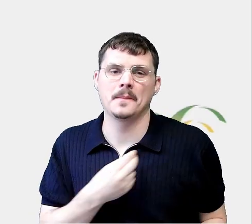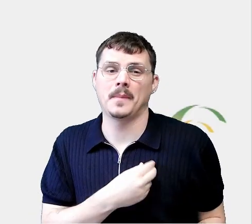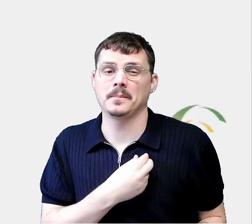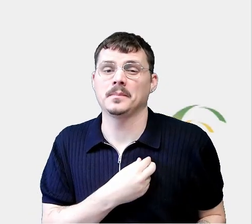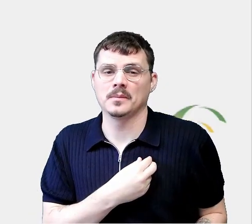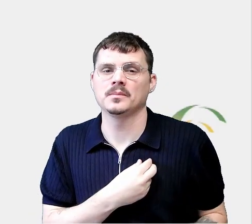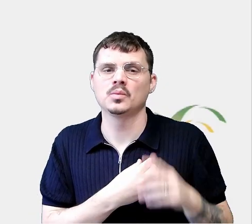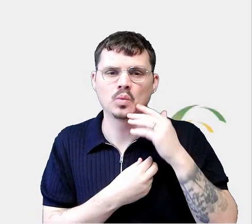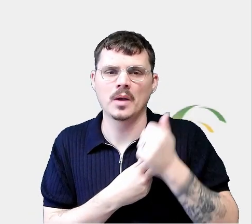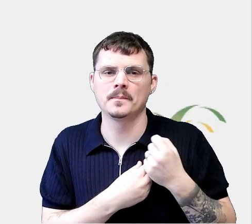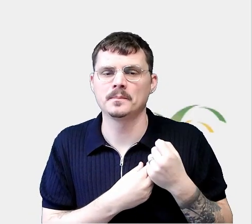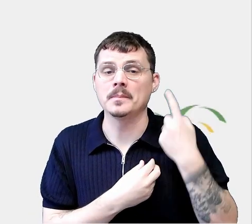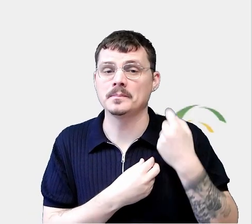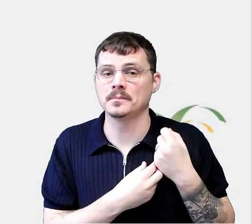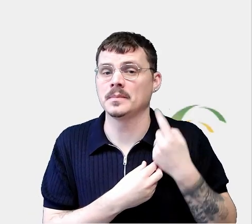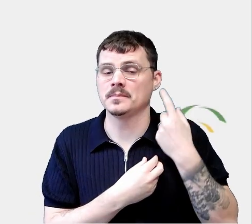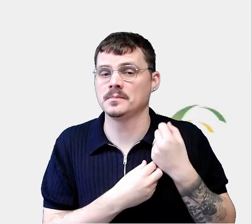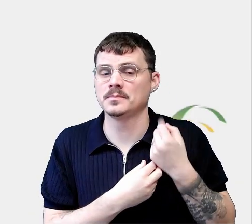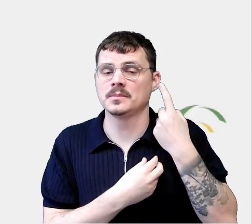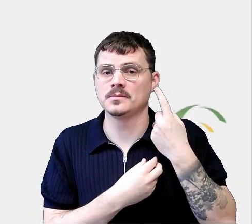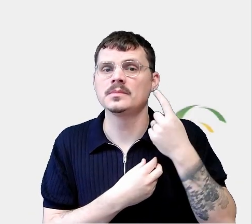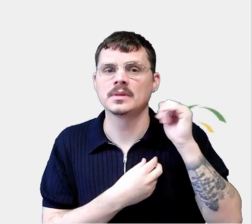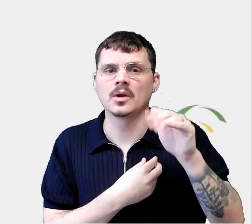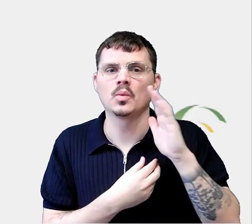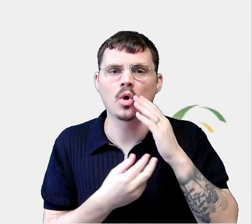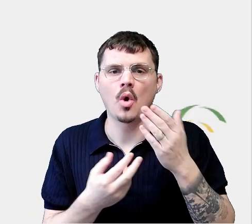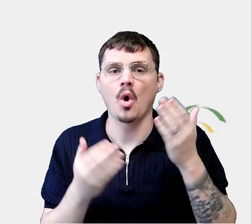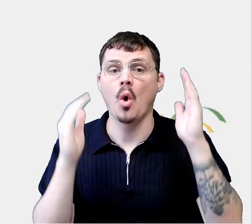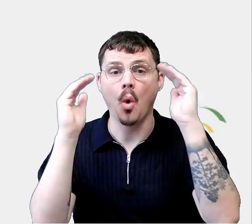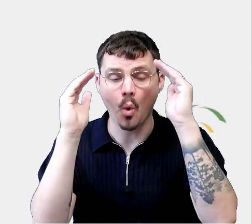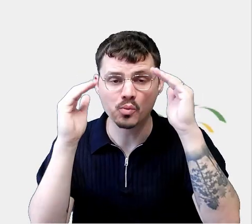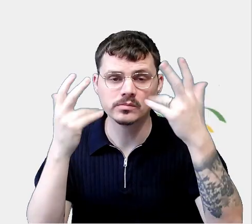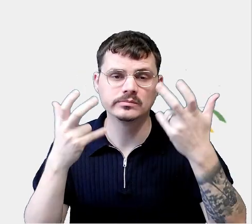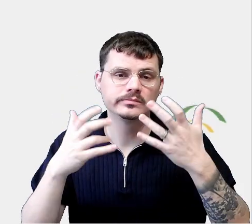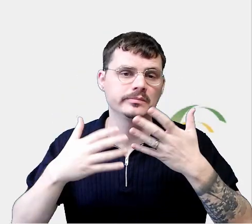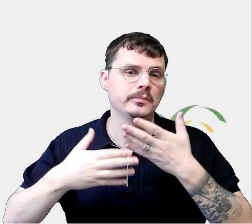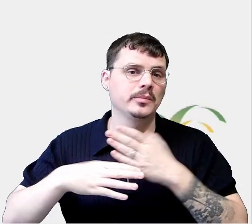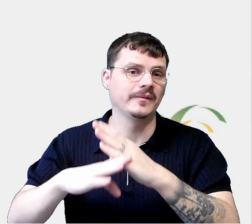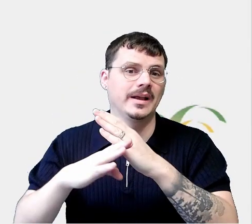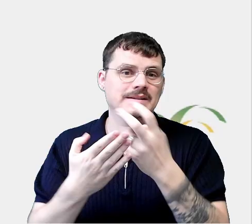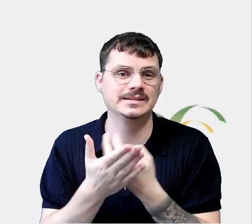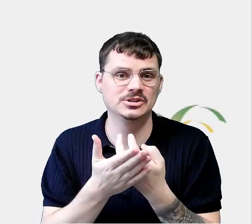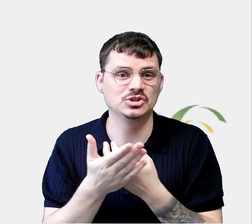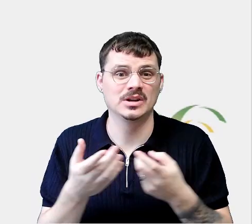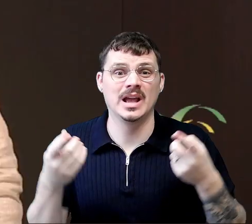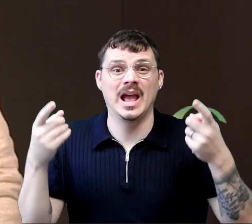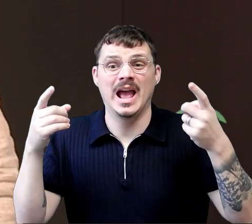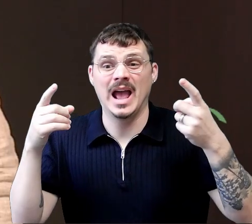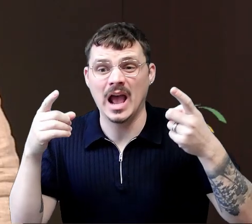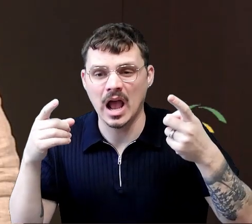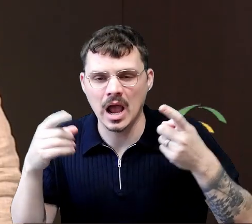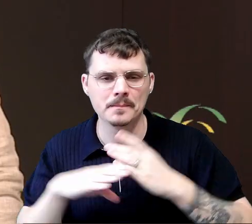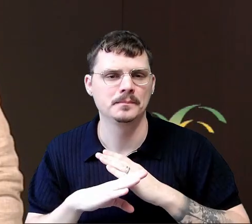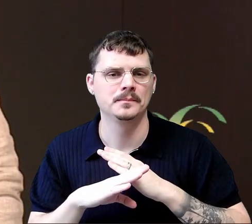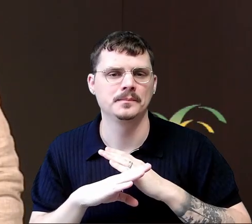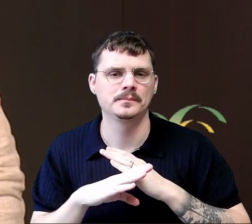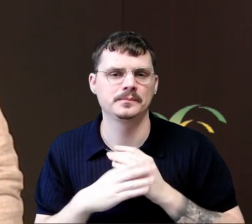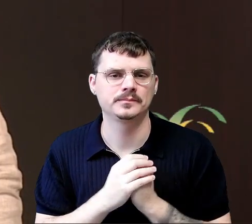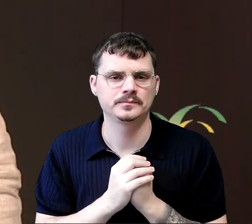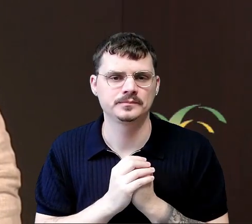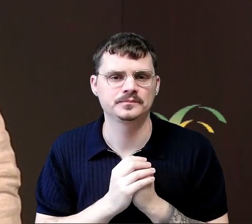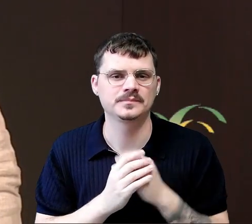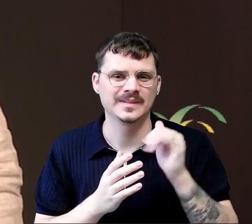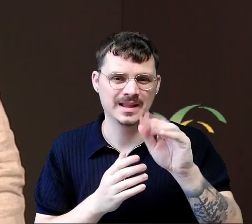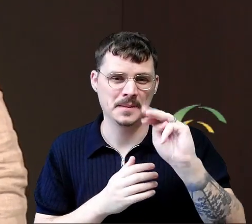extra pulse of the vagus nerve stimulator that will hopefully prevent the seizure. The magnet